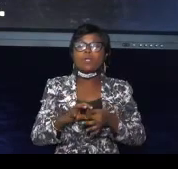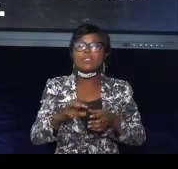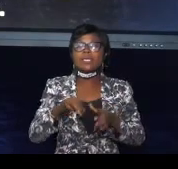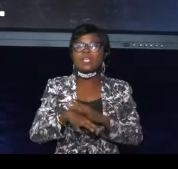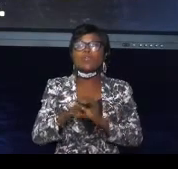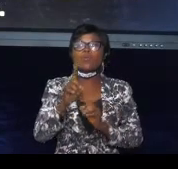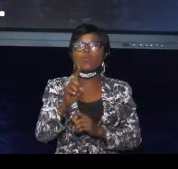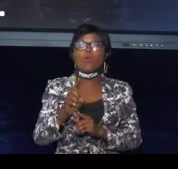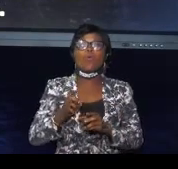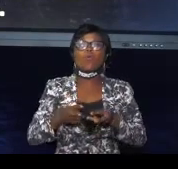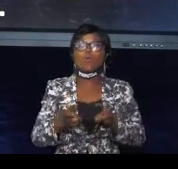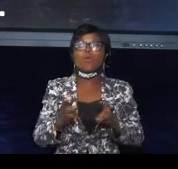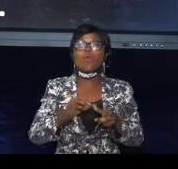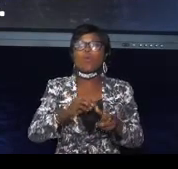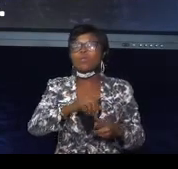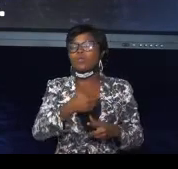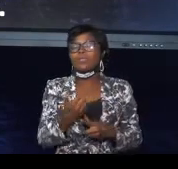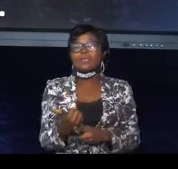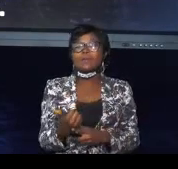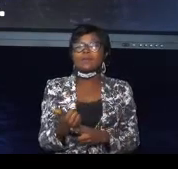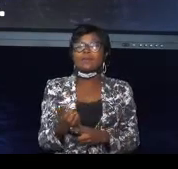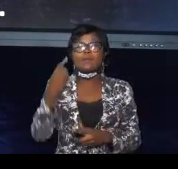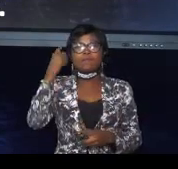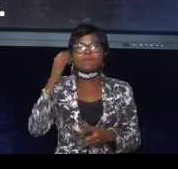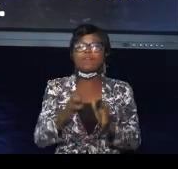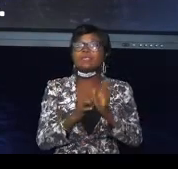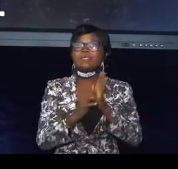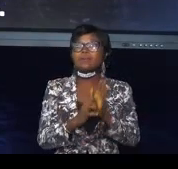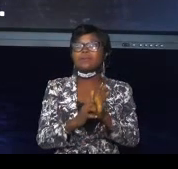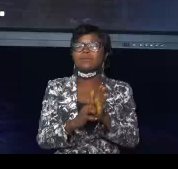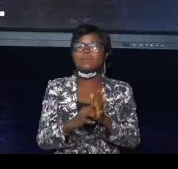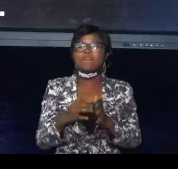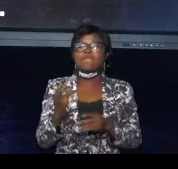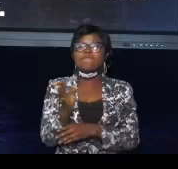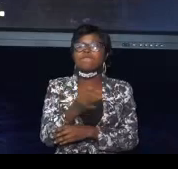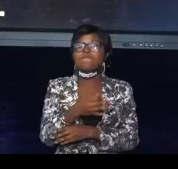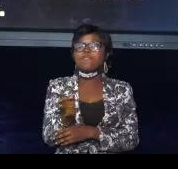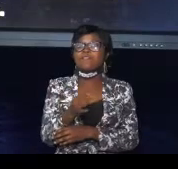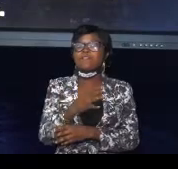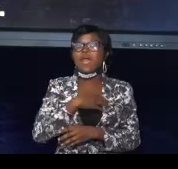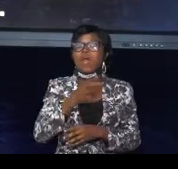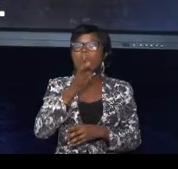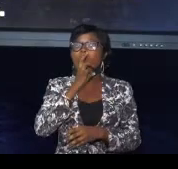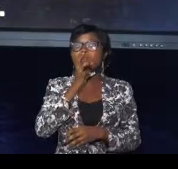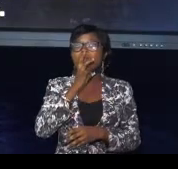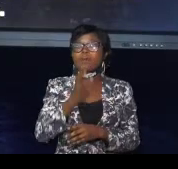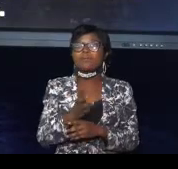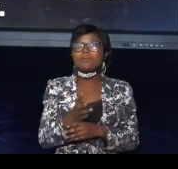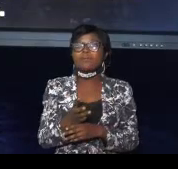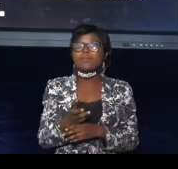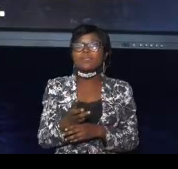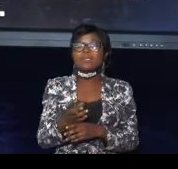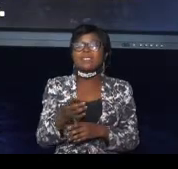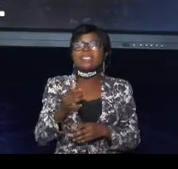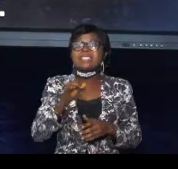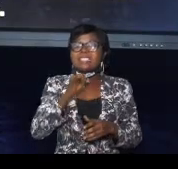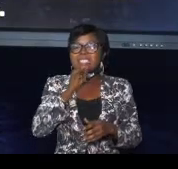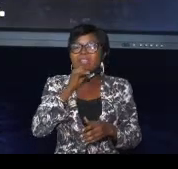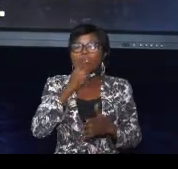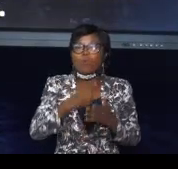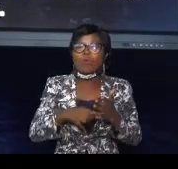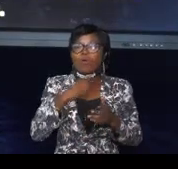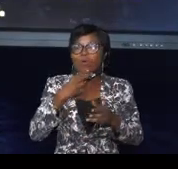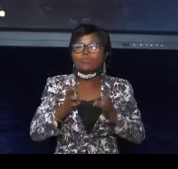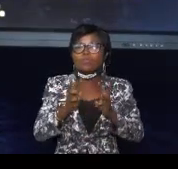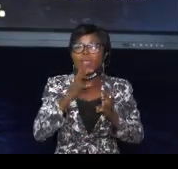connected in one way or the other. For instance, fish and water. In what